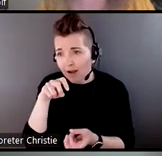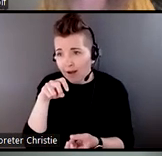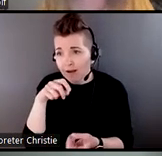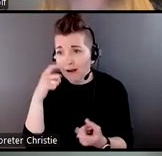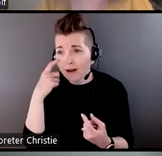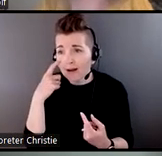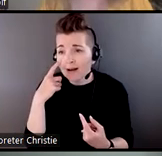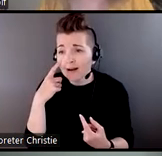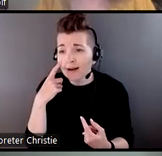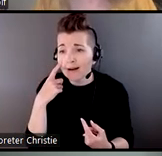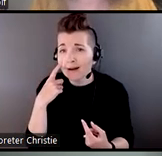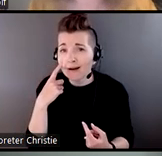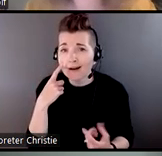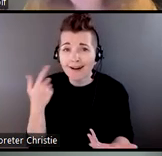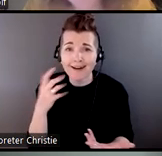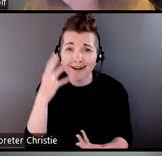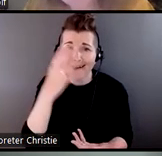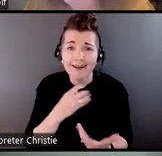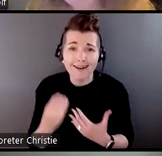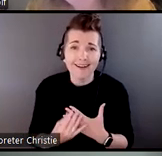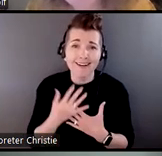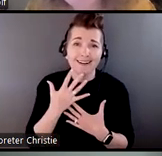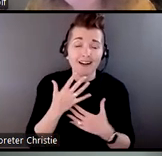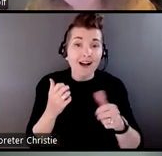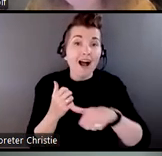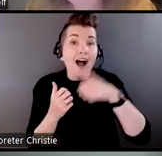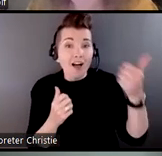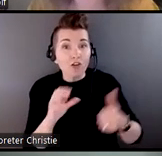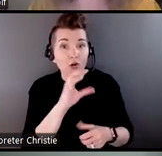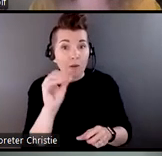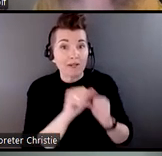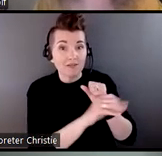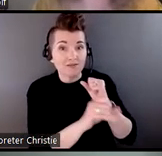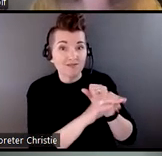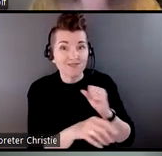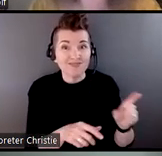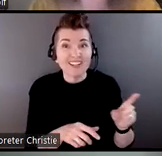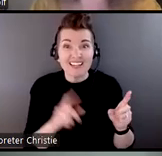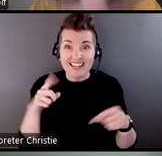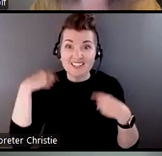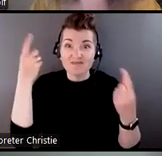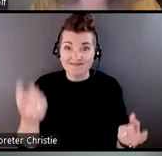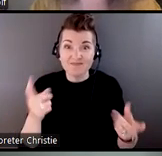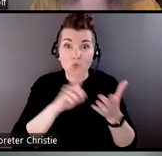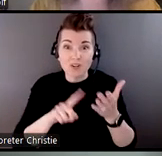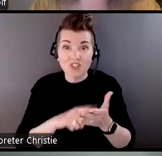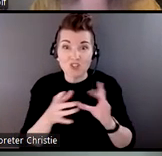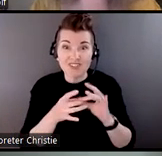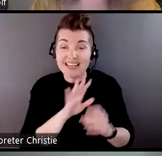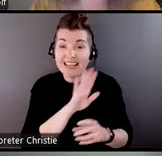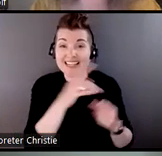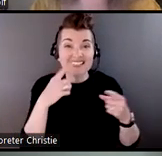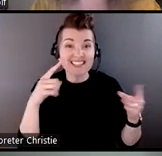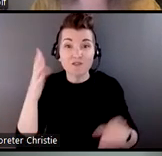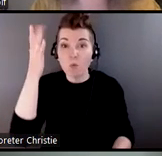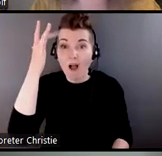they're just absolutely beautiful. Walt Disney, they say the secret to his success, he takes people through a range